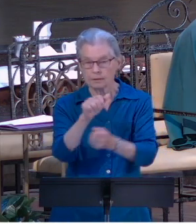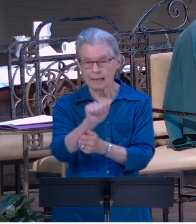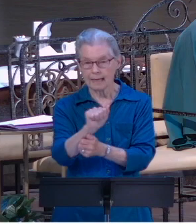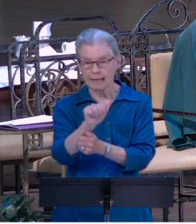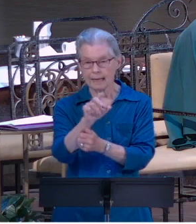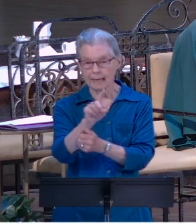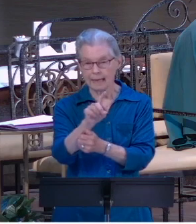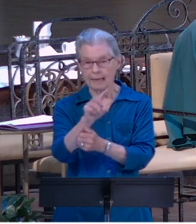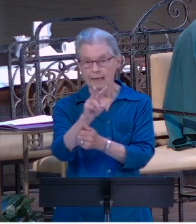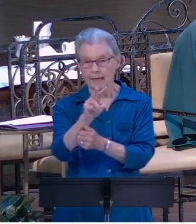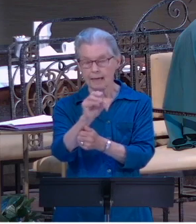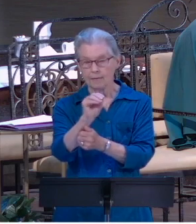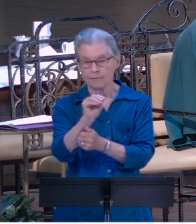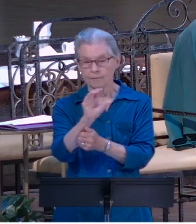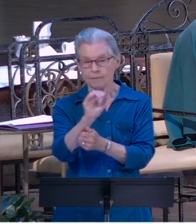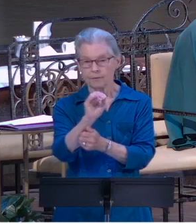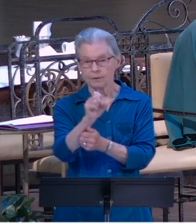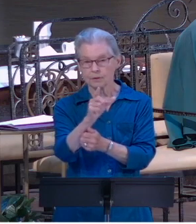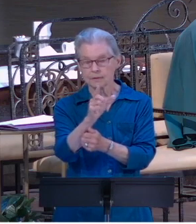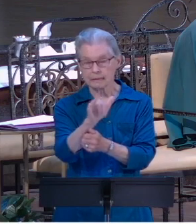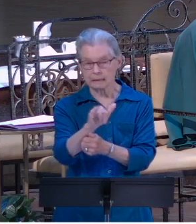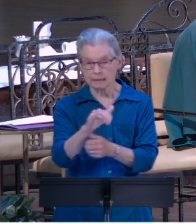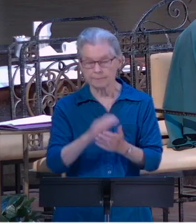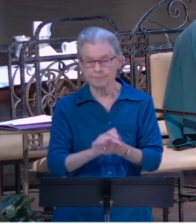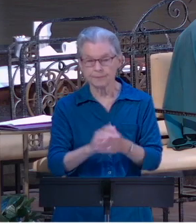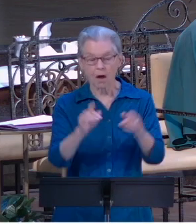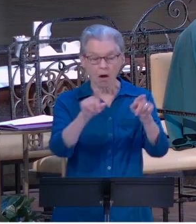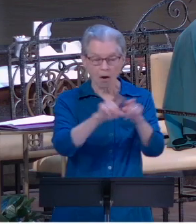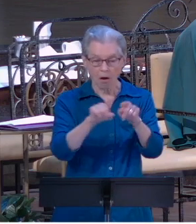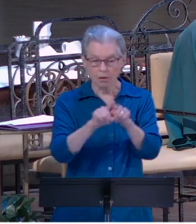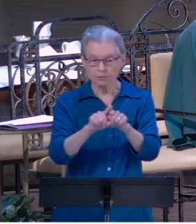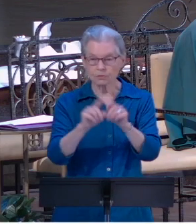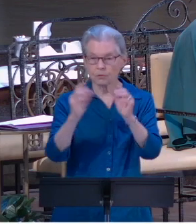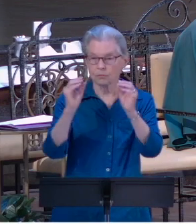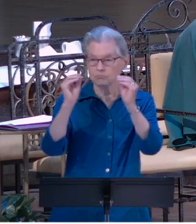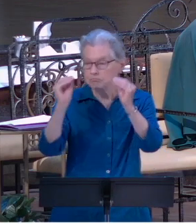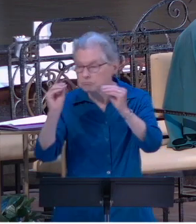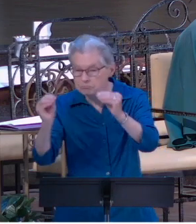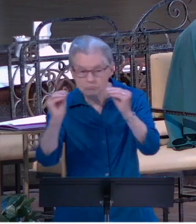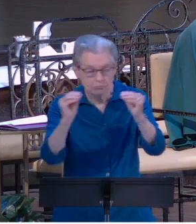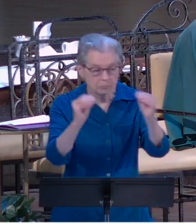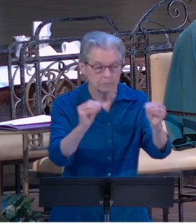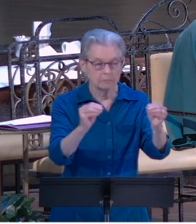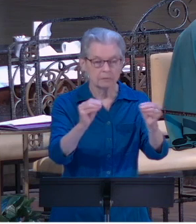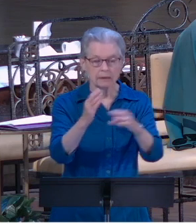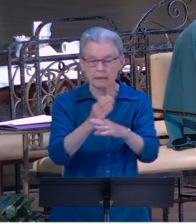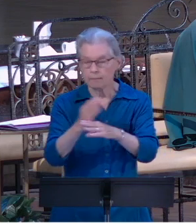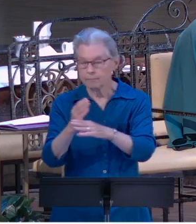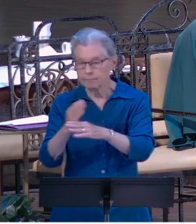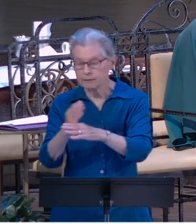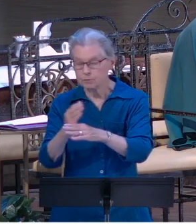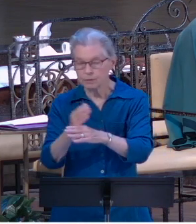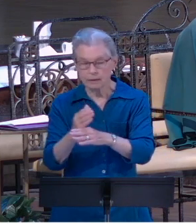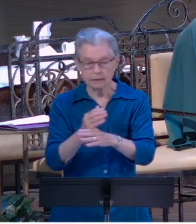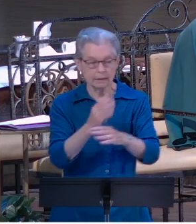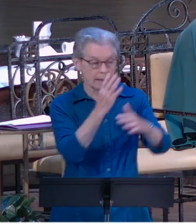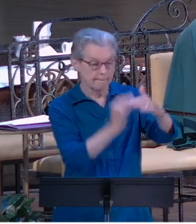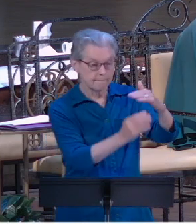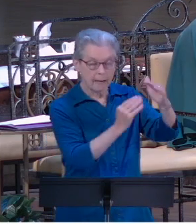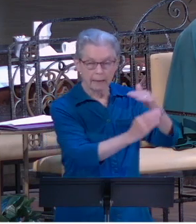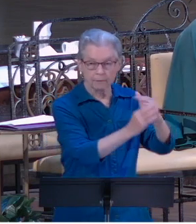KBI also offers education through encounters between migrants and others to